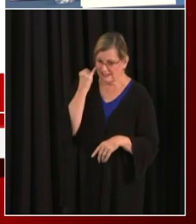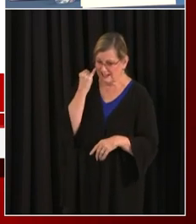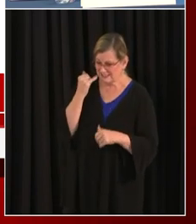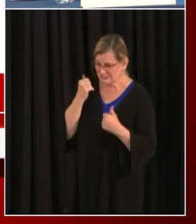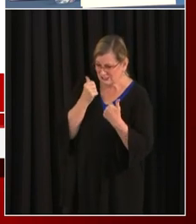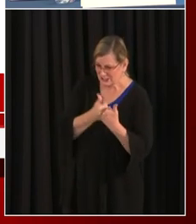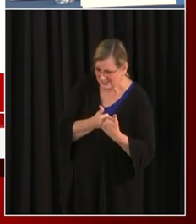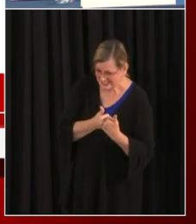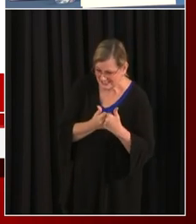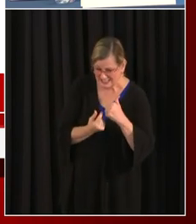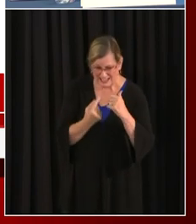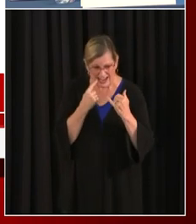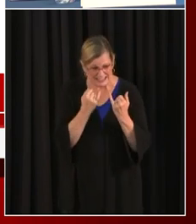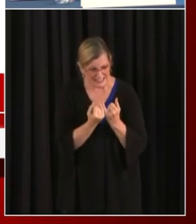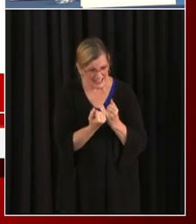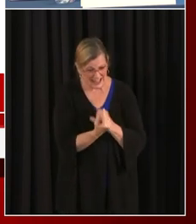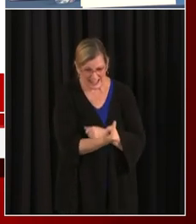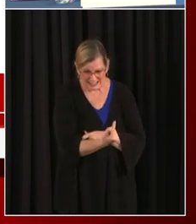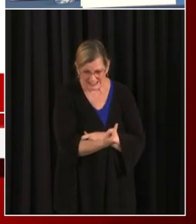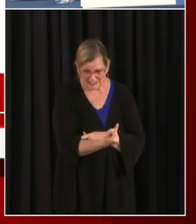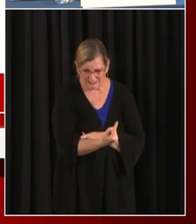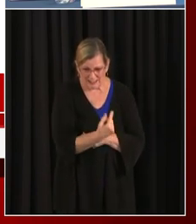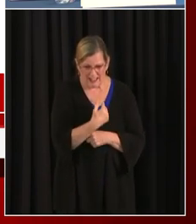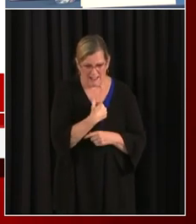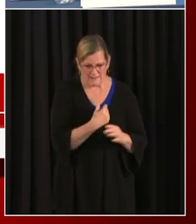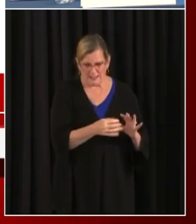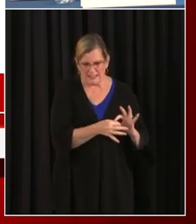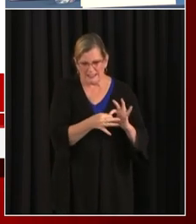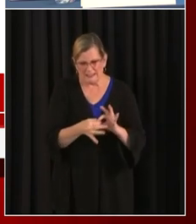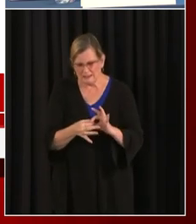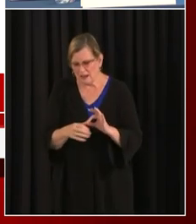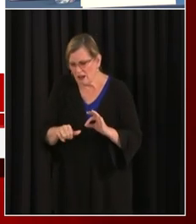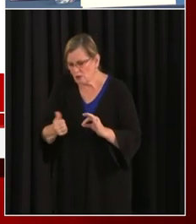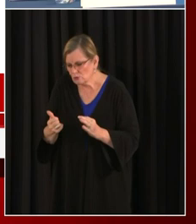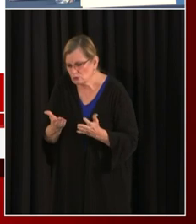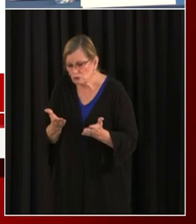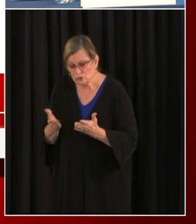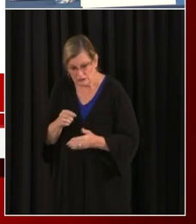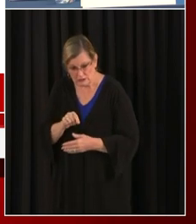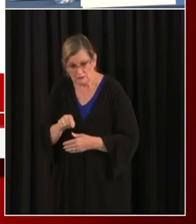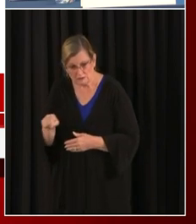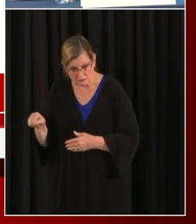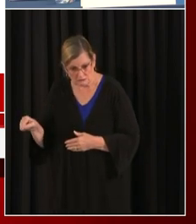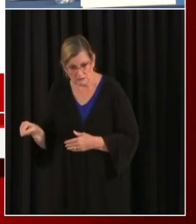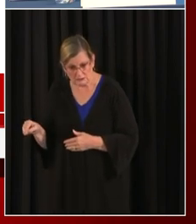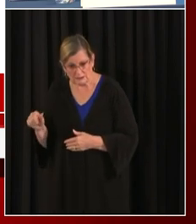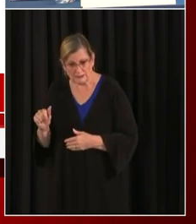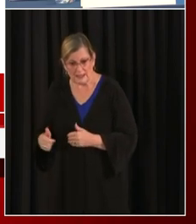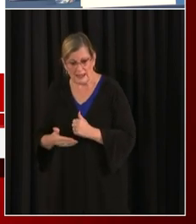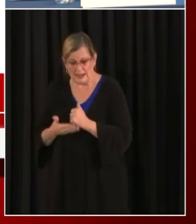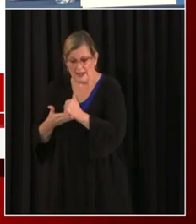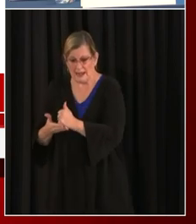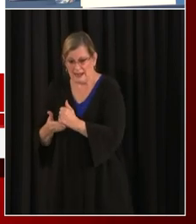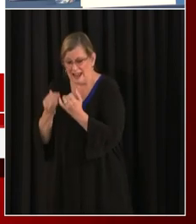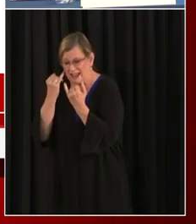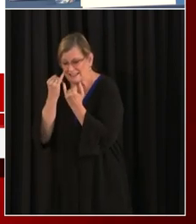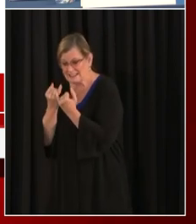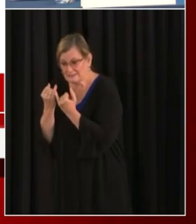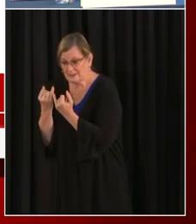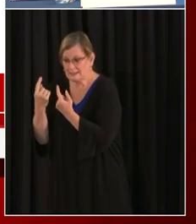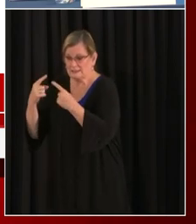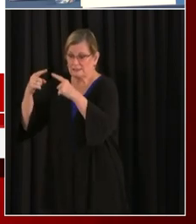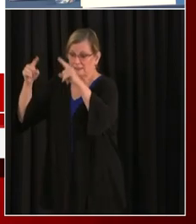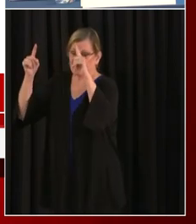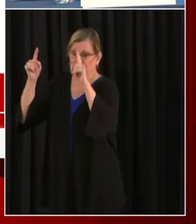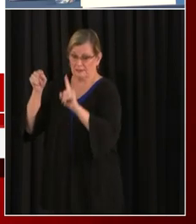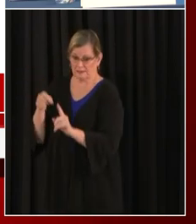and allows us to connect them with services that will increase the likelihood that they will quarantine and isolate successfully. It